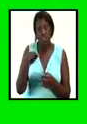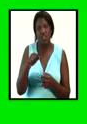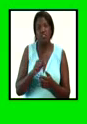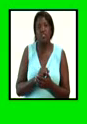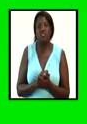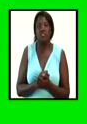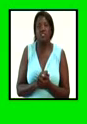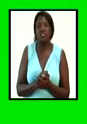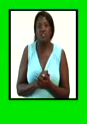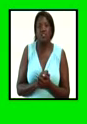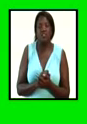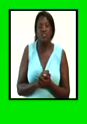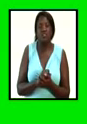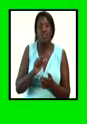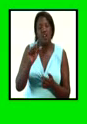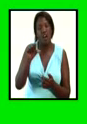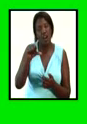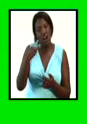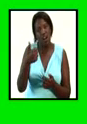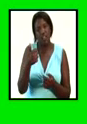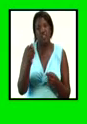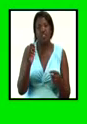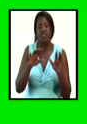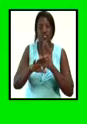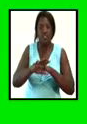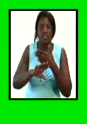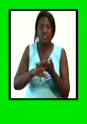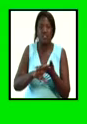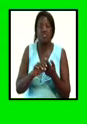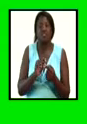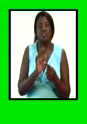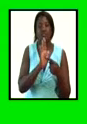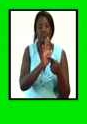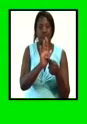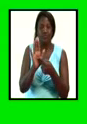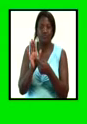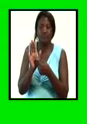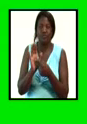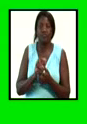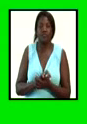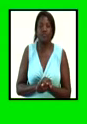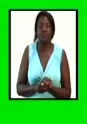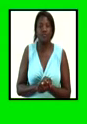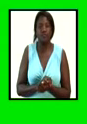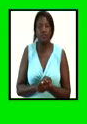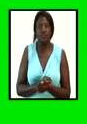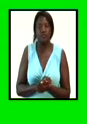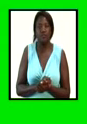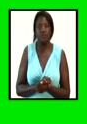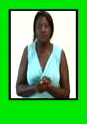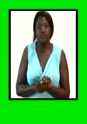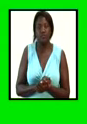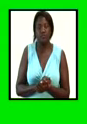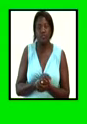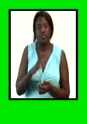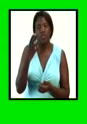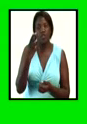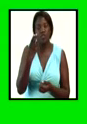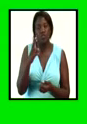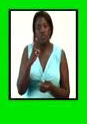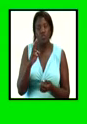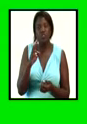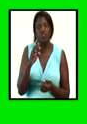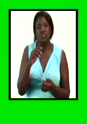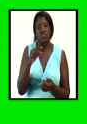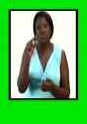Chantal. Here are some more. Thief becomes thieves. Note that not all words